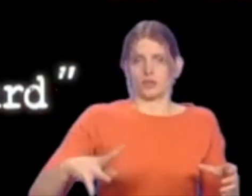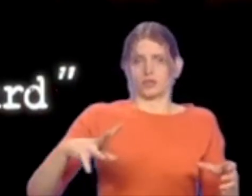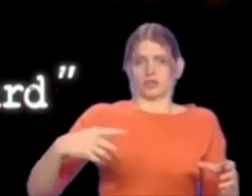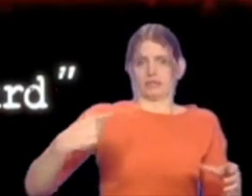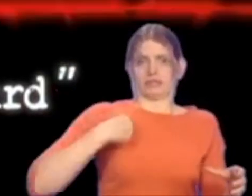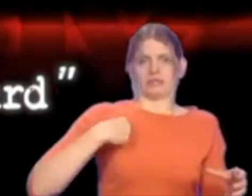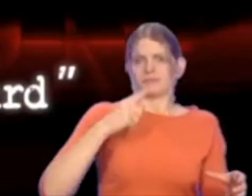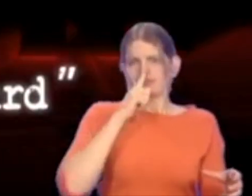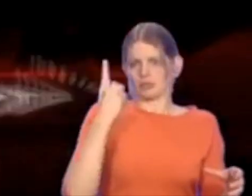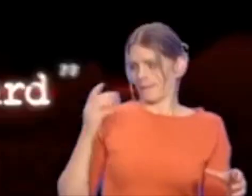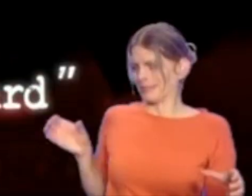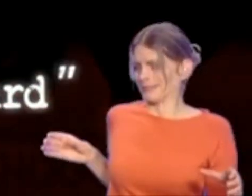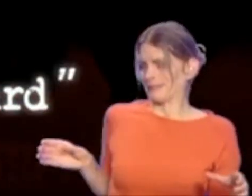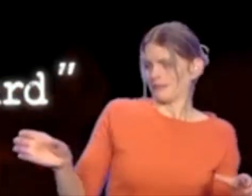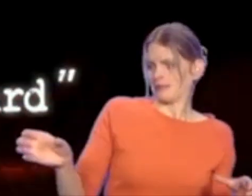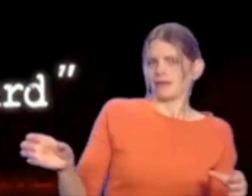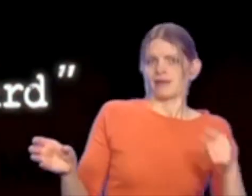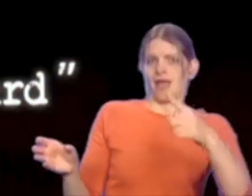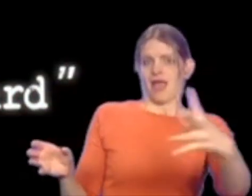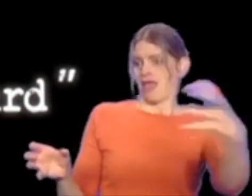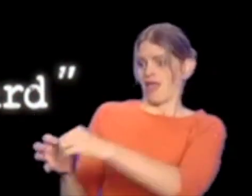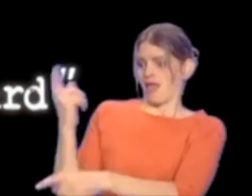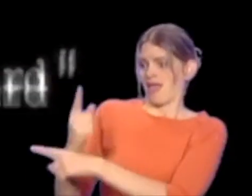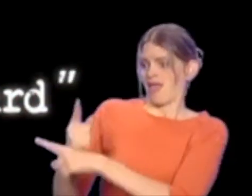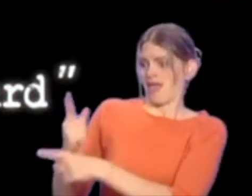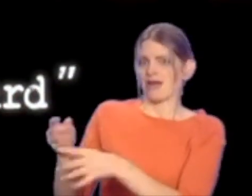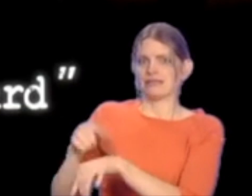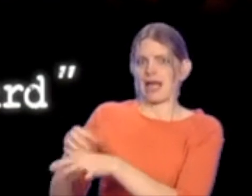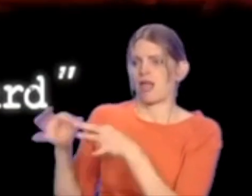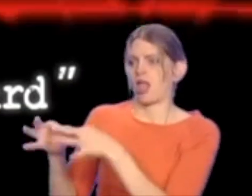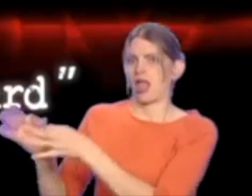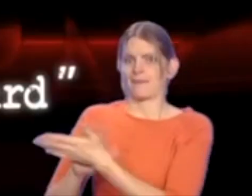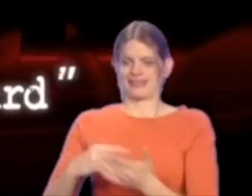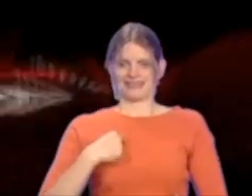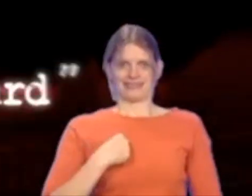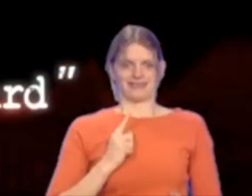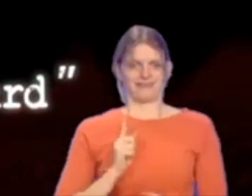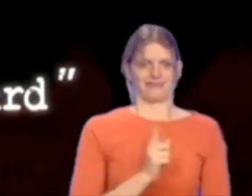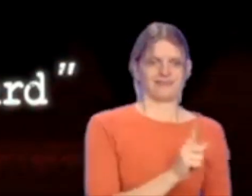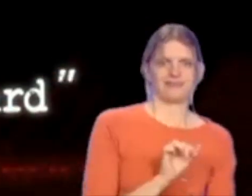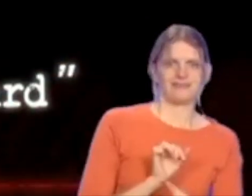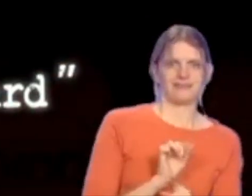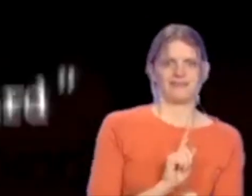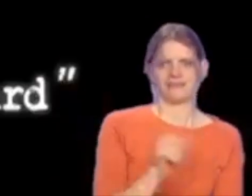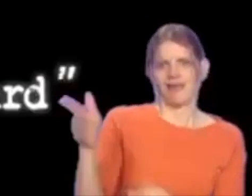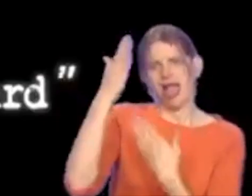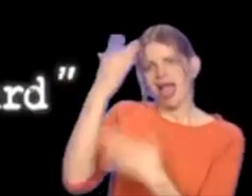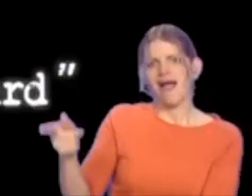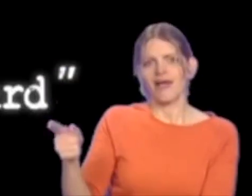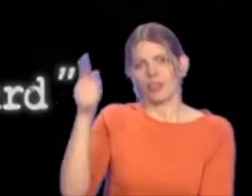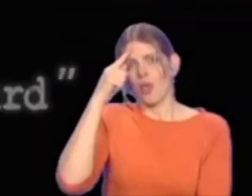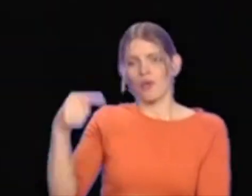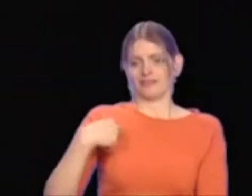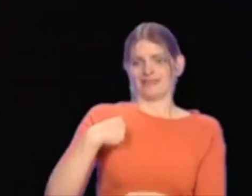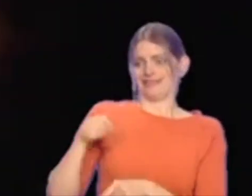valuable agent. The idea is that the enemy will assume that it has uncovered all the spies, when in fact the most valuable ones are still at